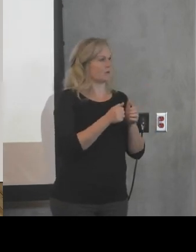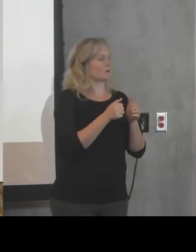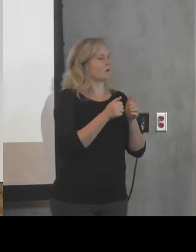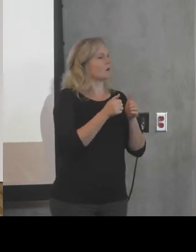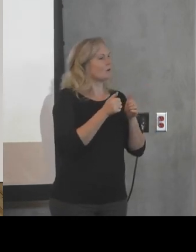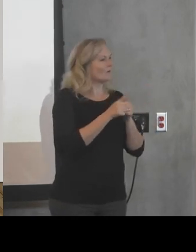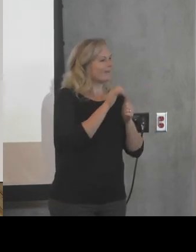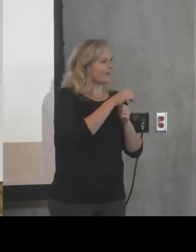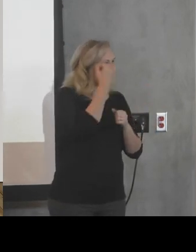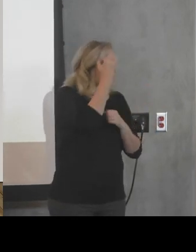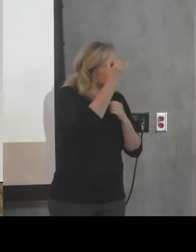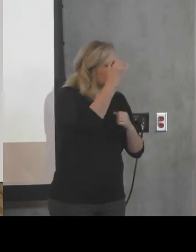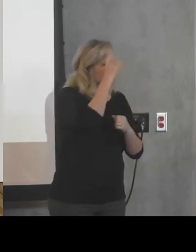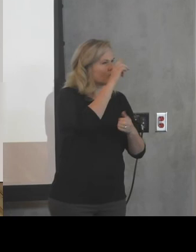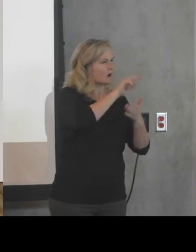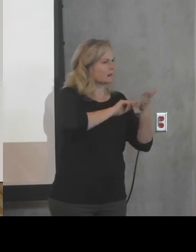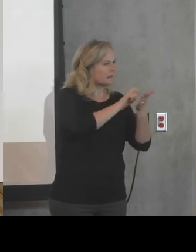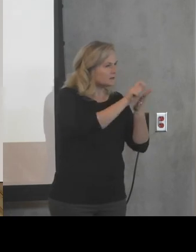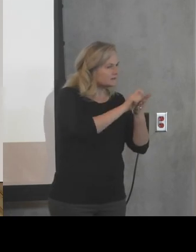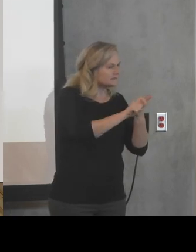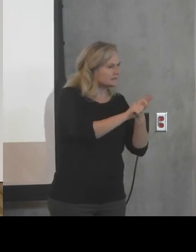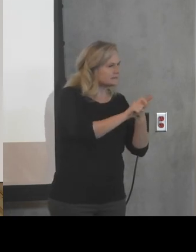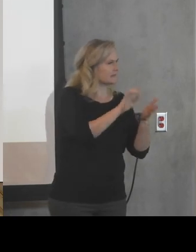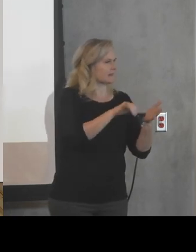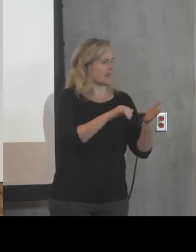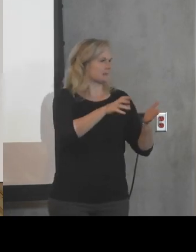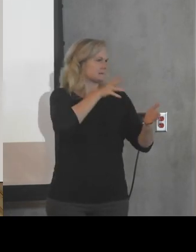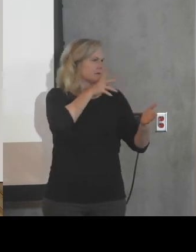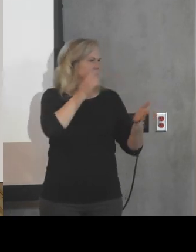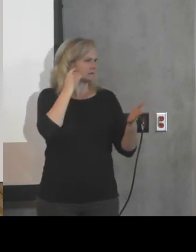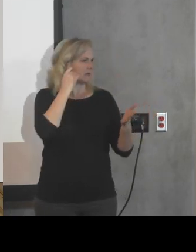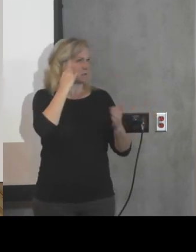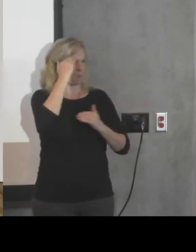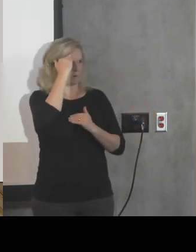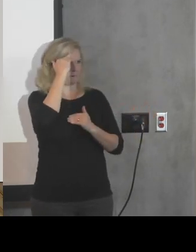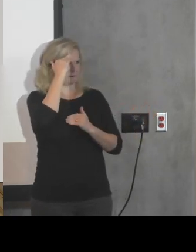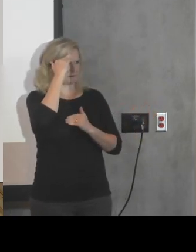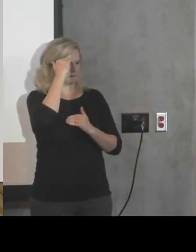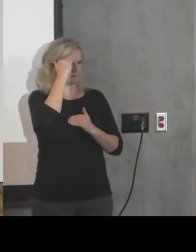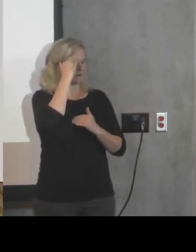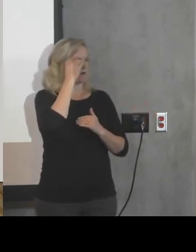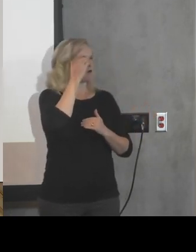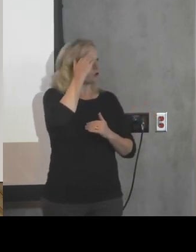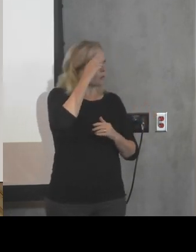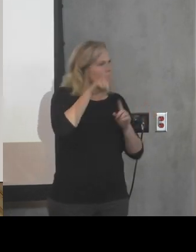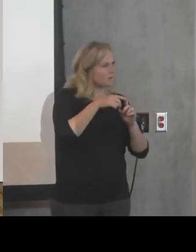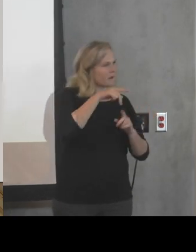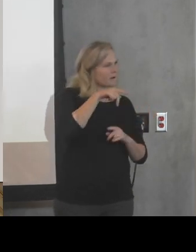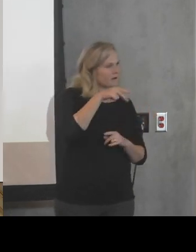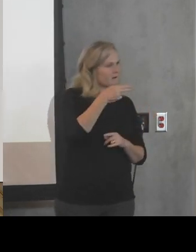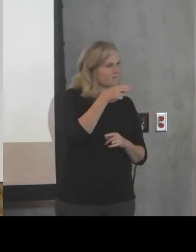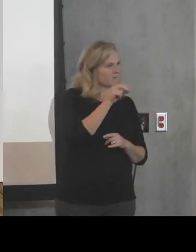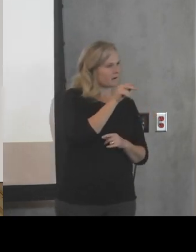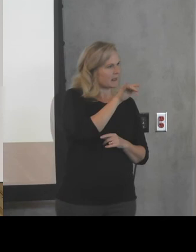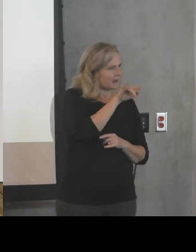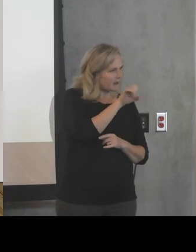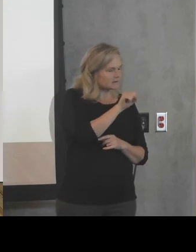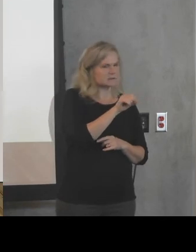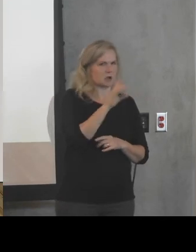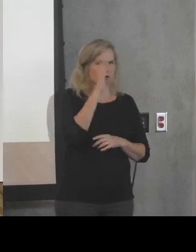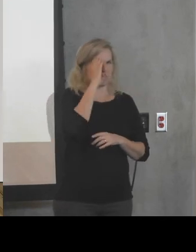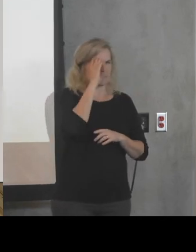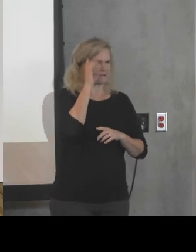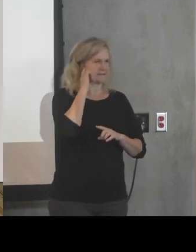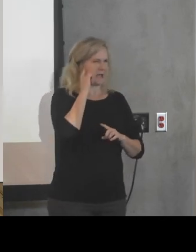literacy skills is that speech sound awareness, knowing phonetics, knowing sounds, hearing